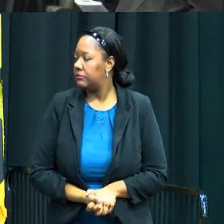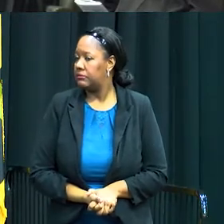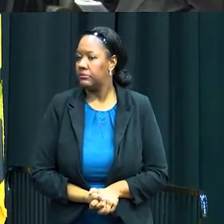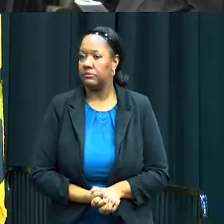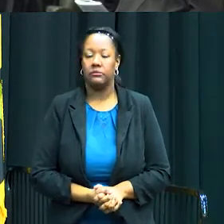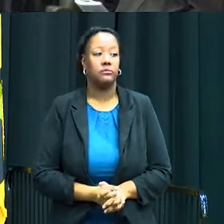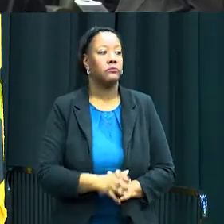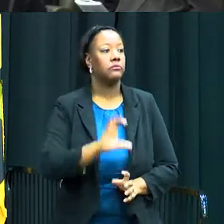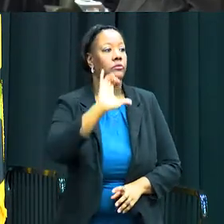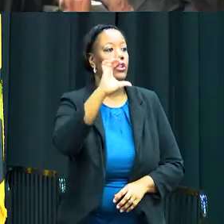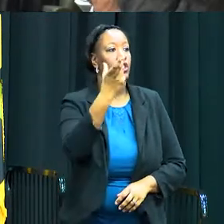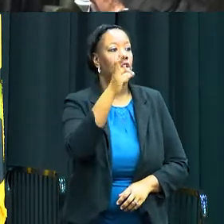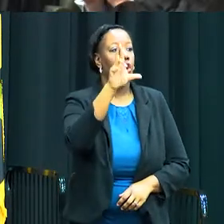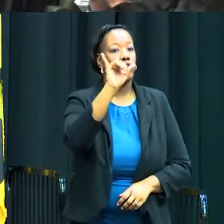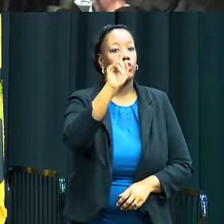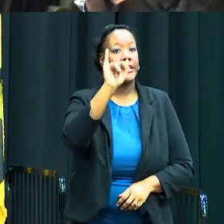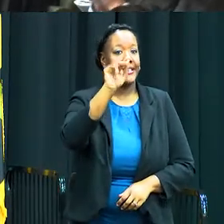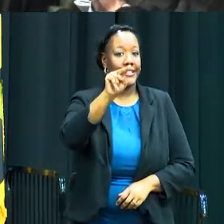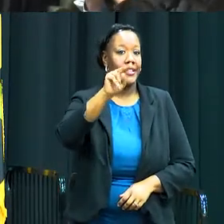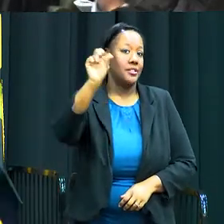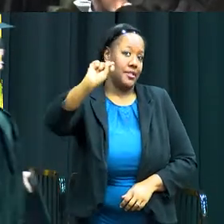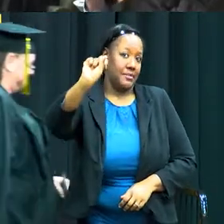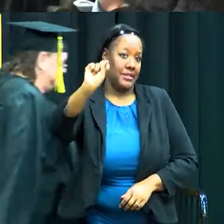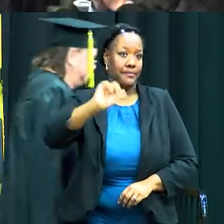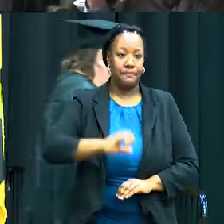Kristen R. Simmons.